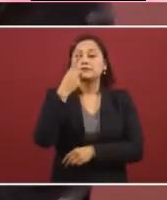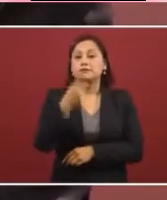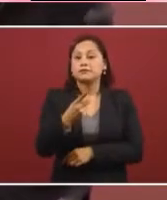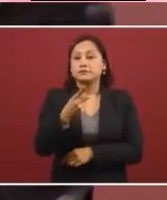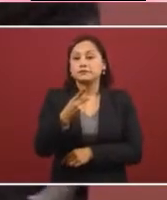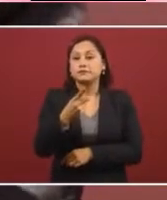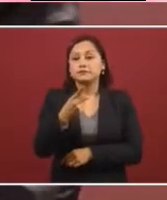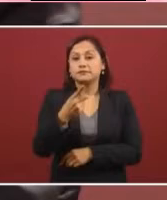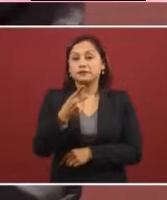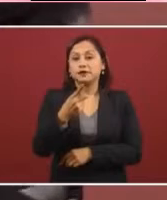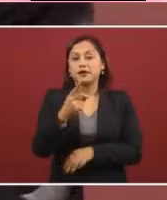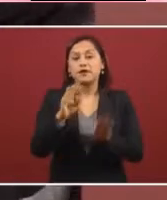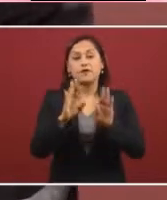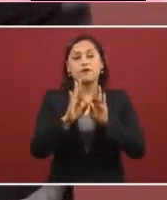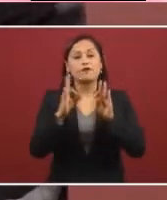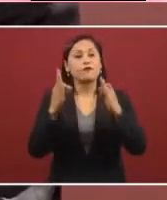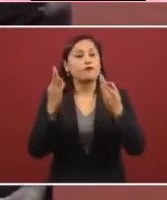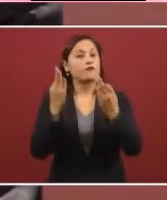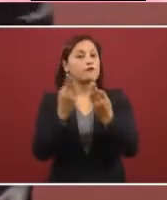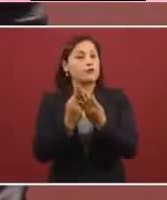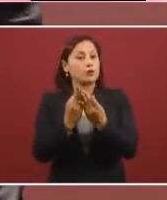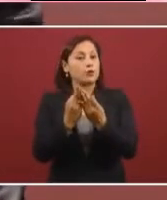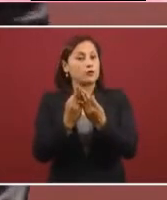it's a measure different